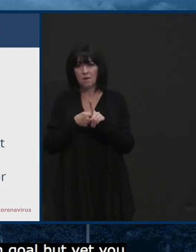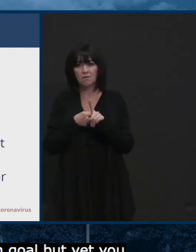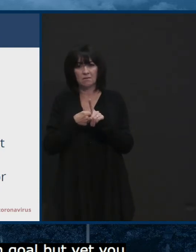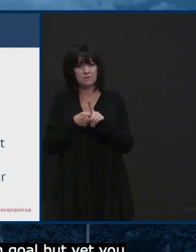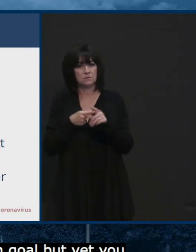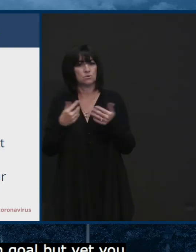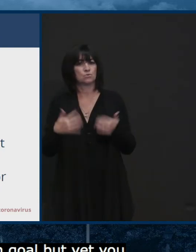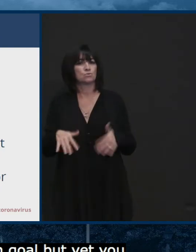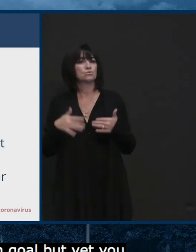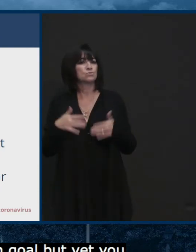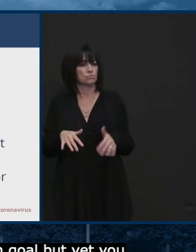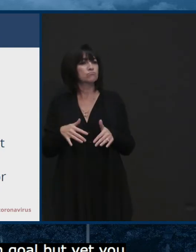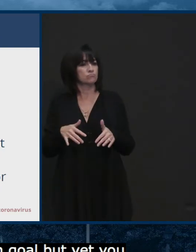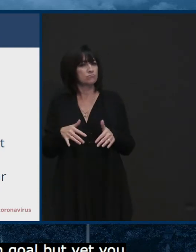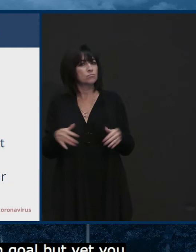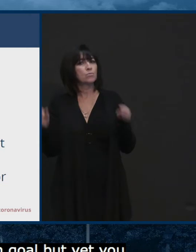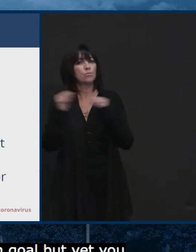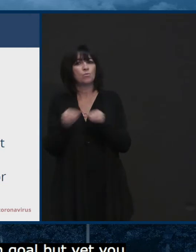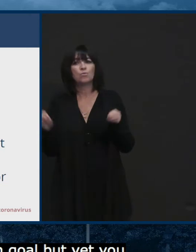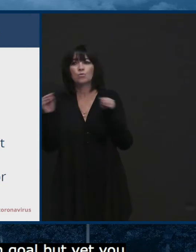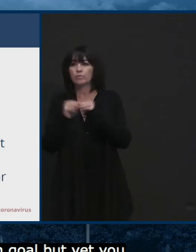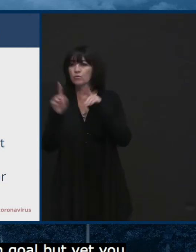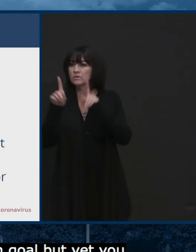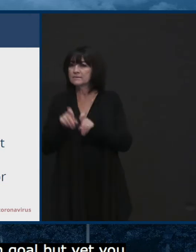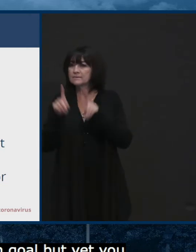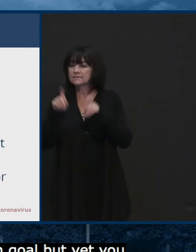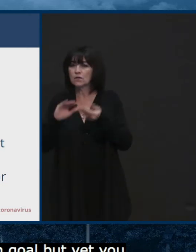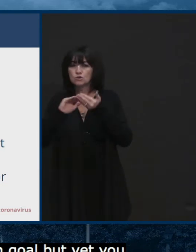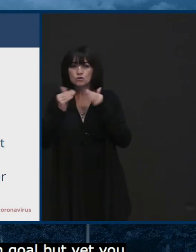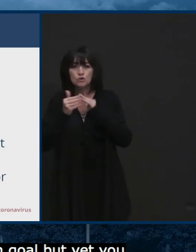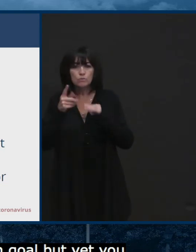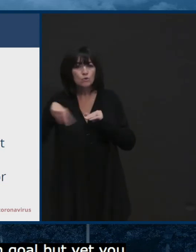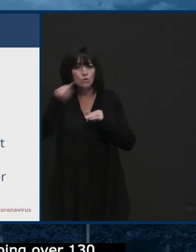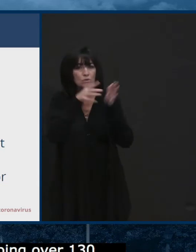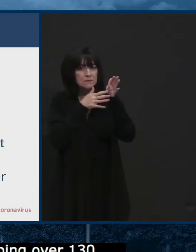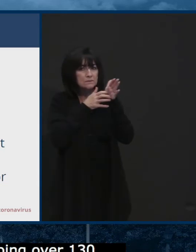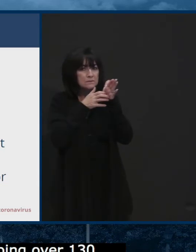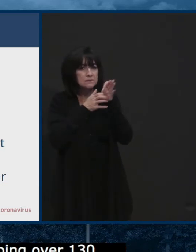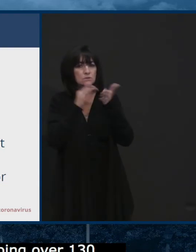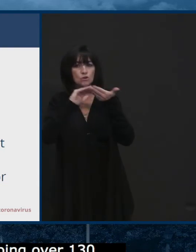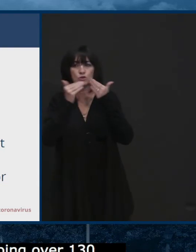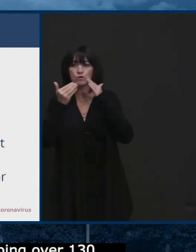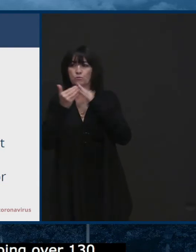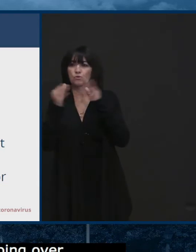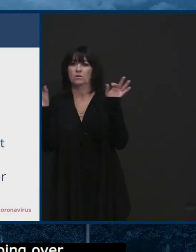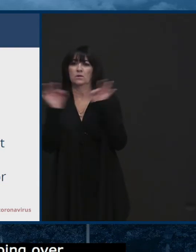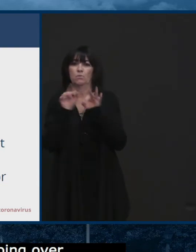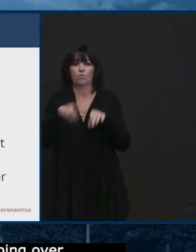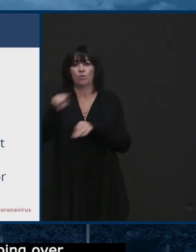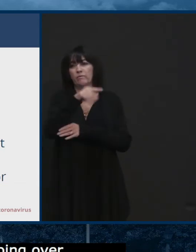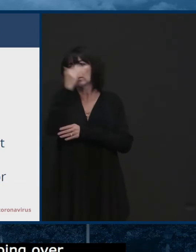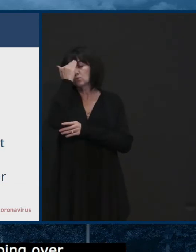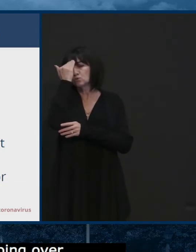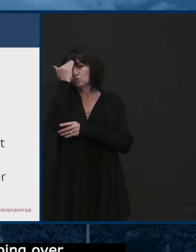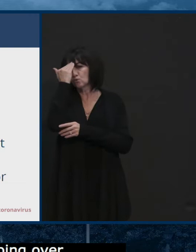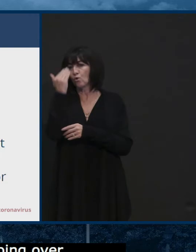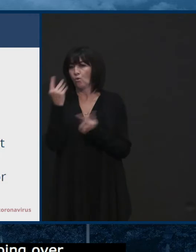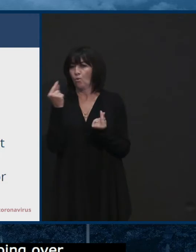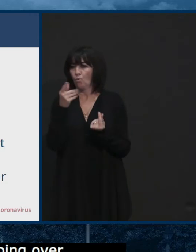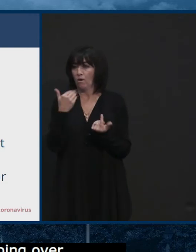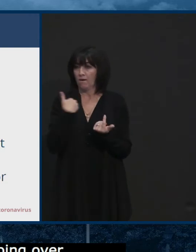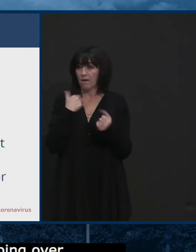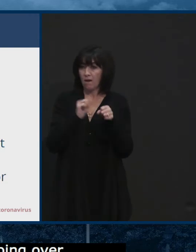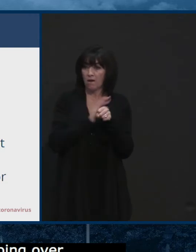Significant testing in communities, particularly vulnerable communities, so critically important, and just really